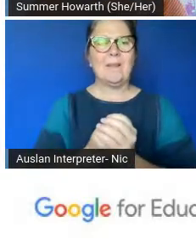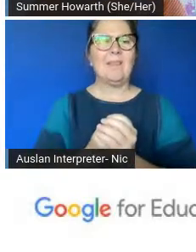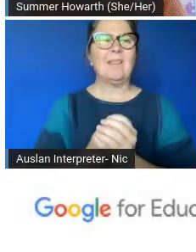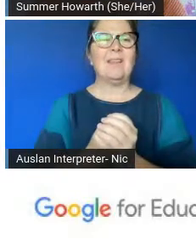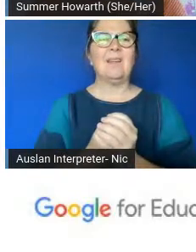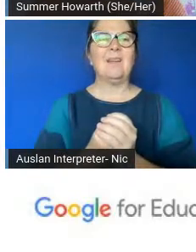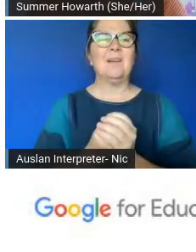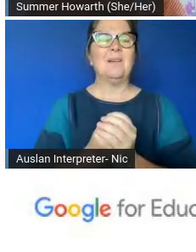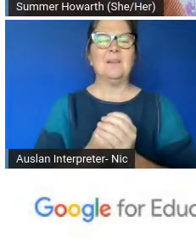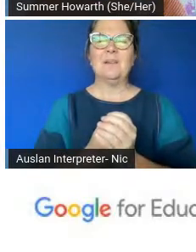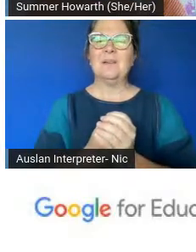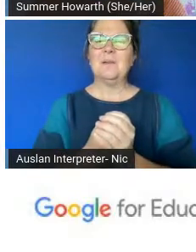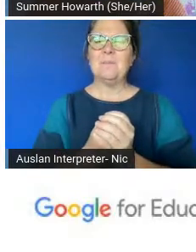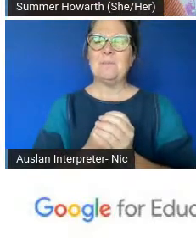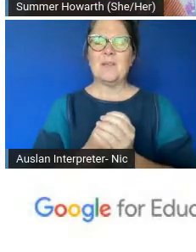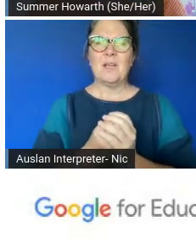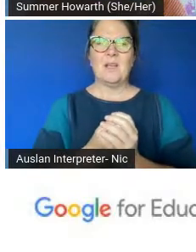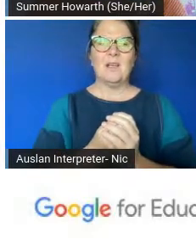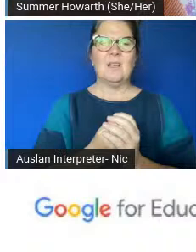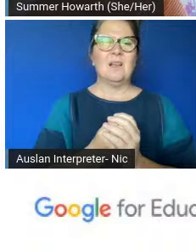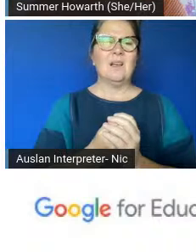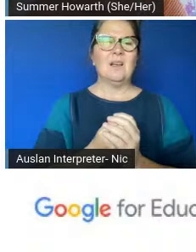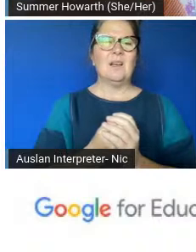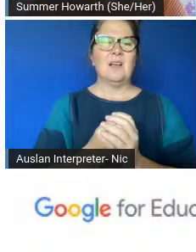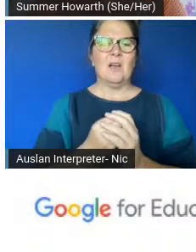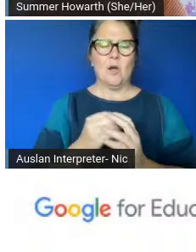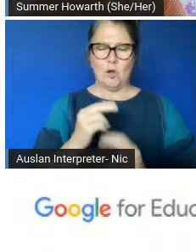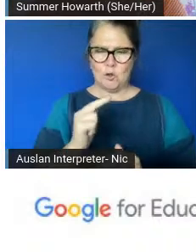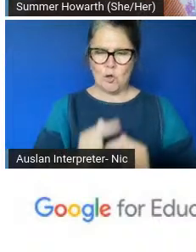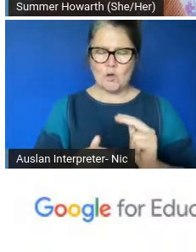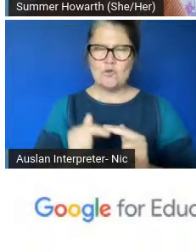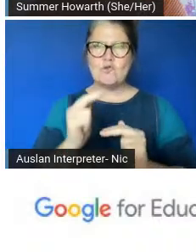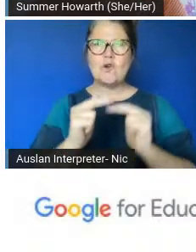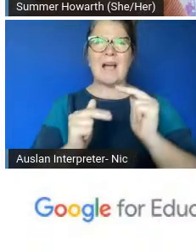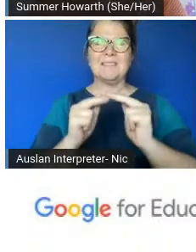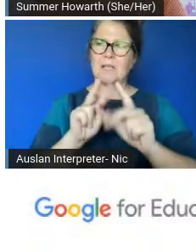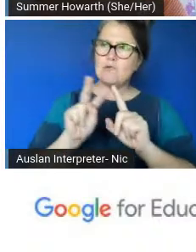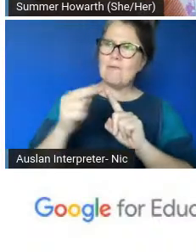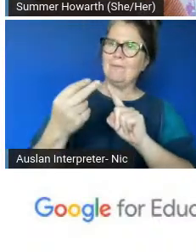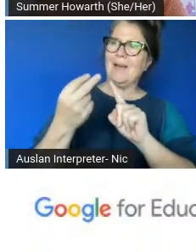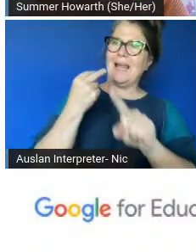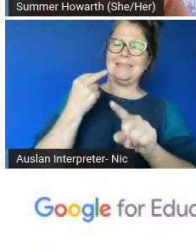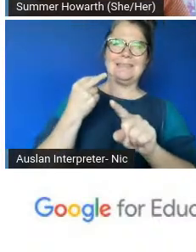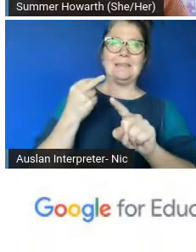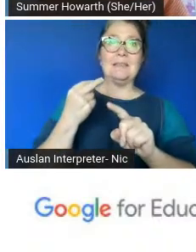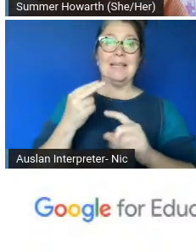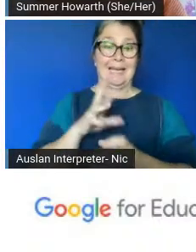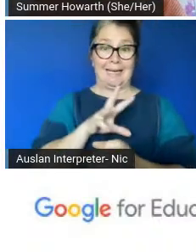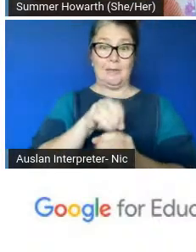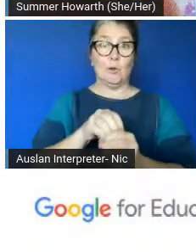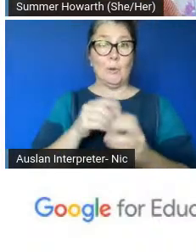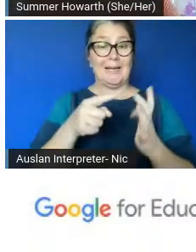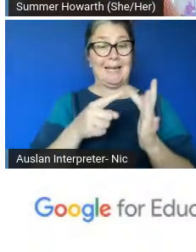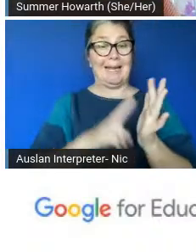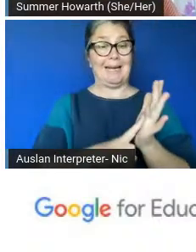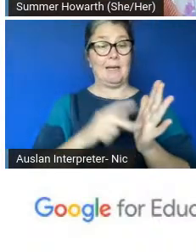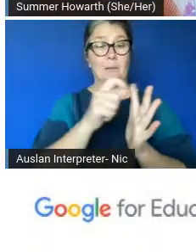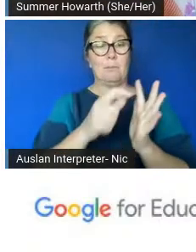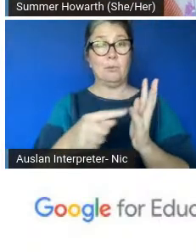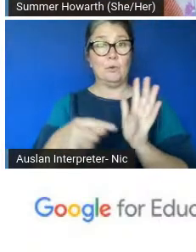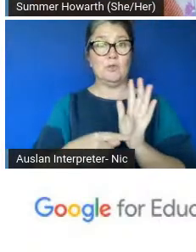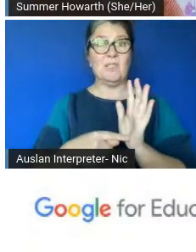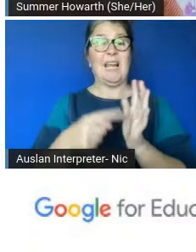a continuous model within inquiry, including input, which is direct instruction or can be direct